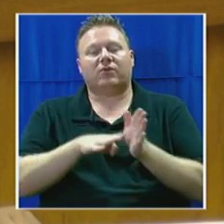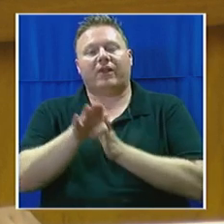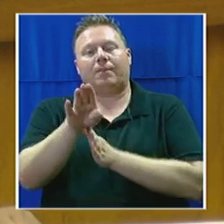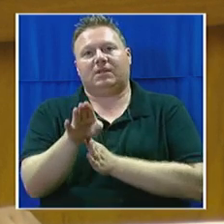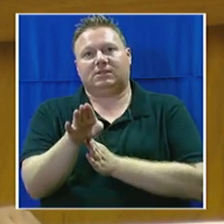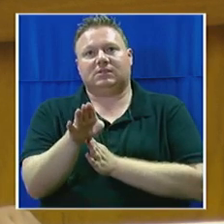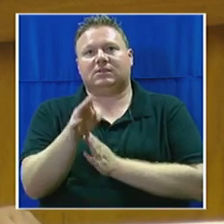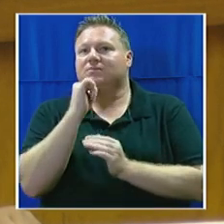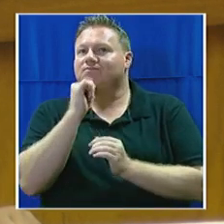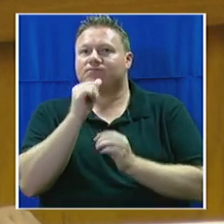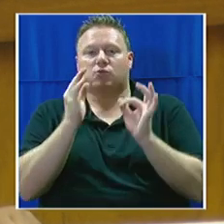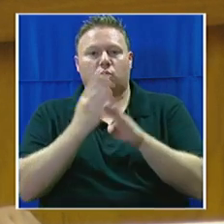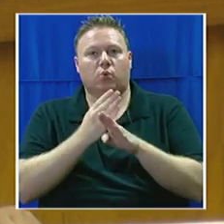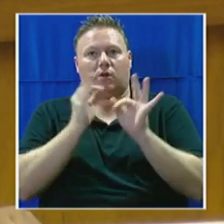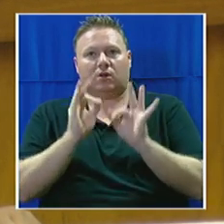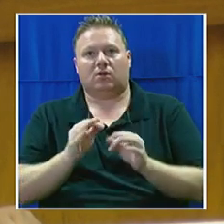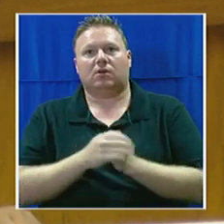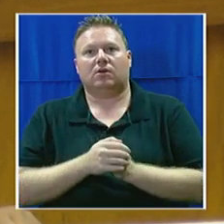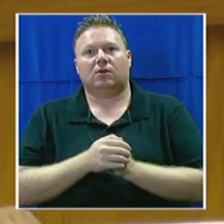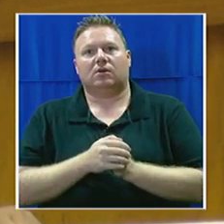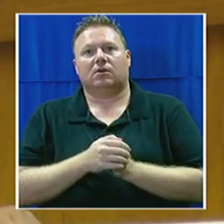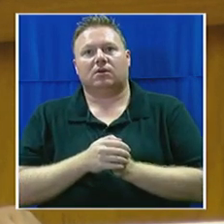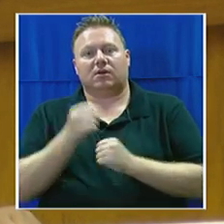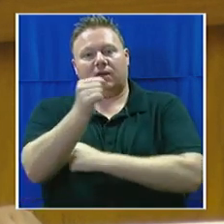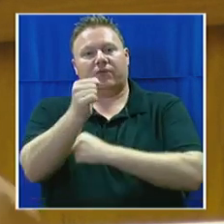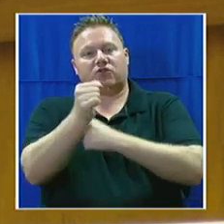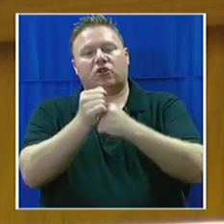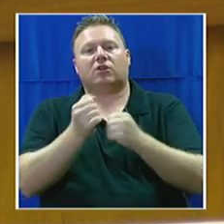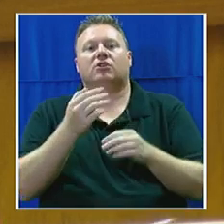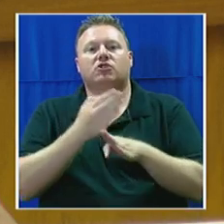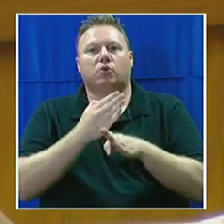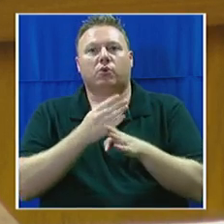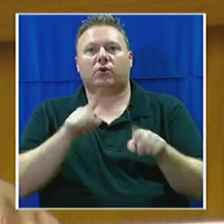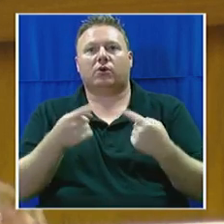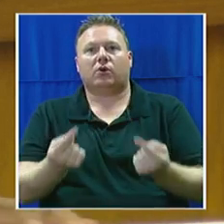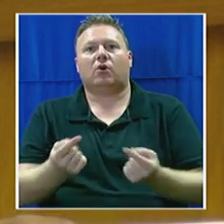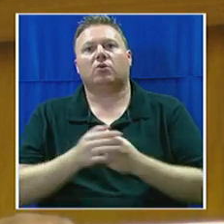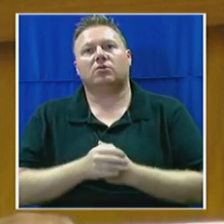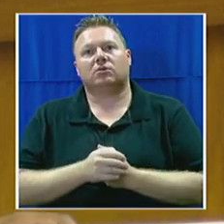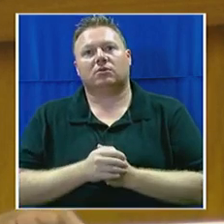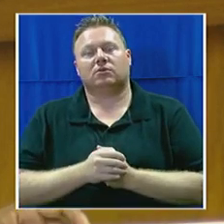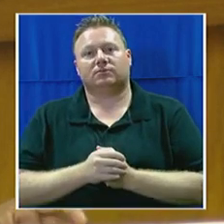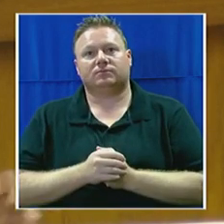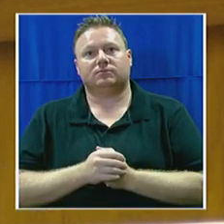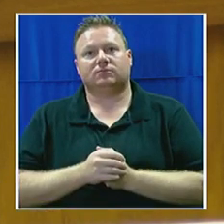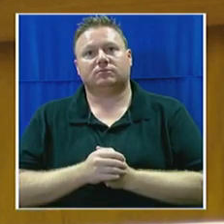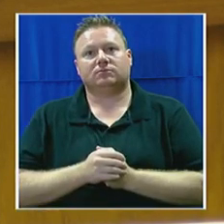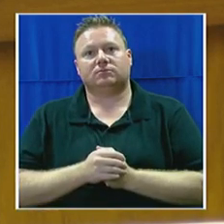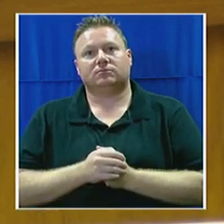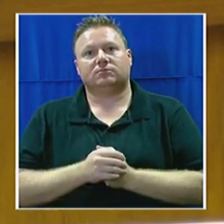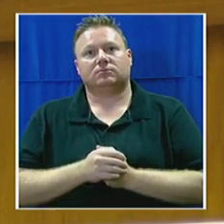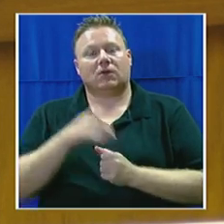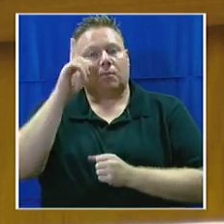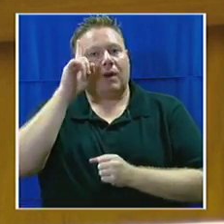is inadequate and cannot cover the massive infrastructure backlogs in many municipalities. Chair, black